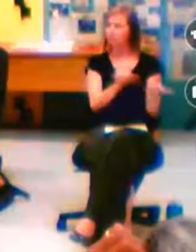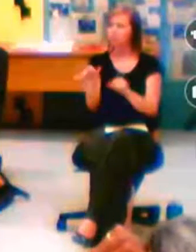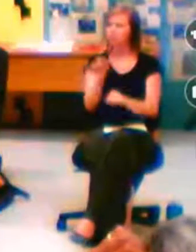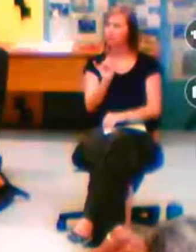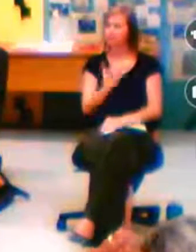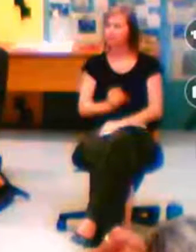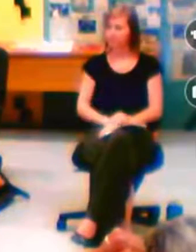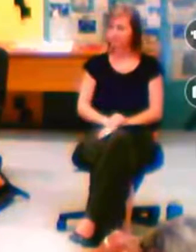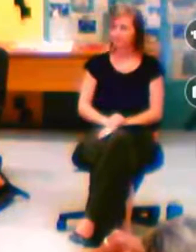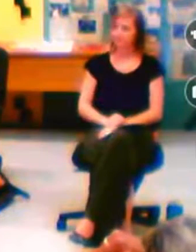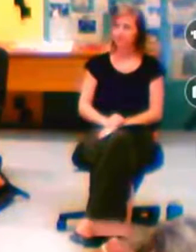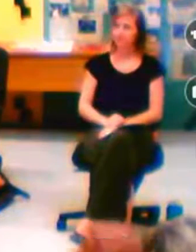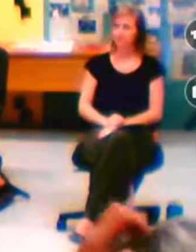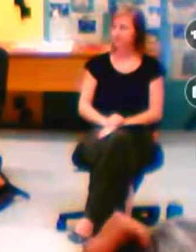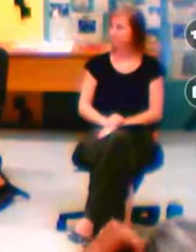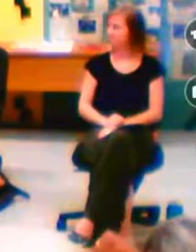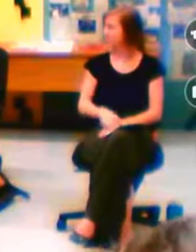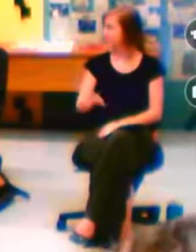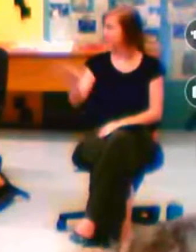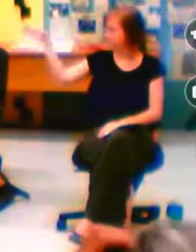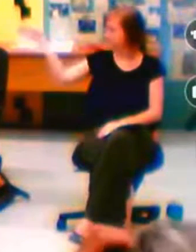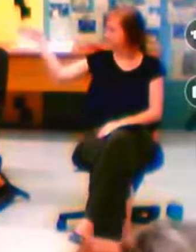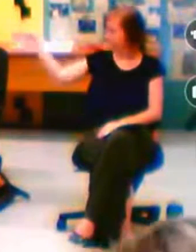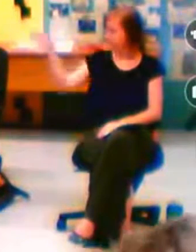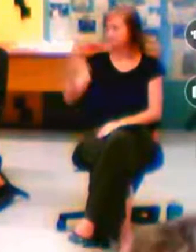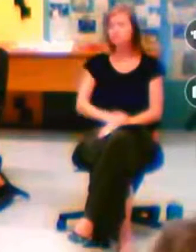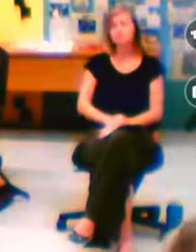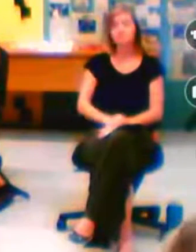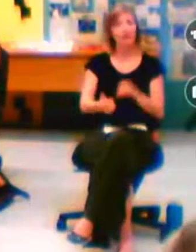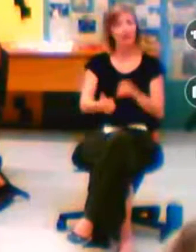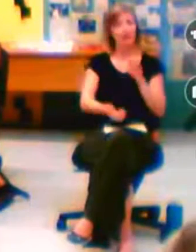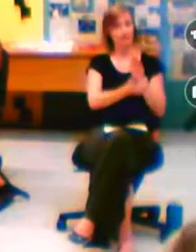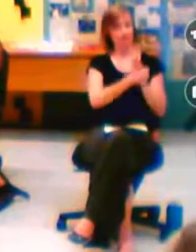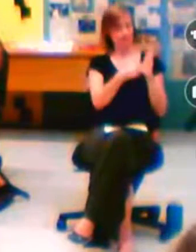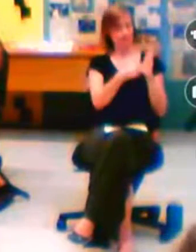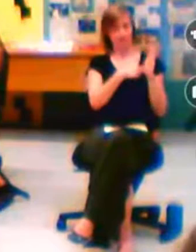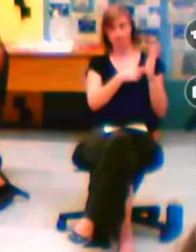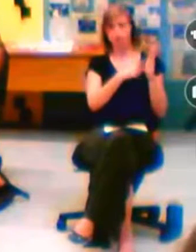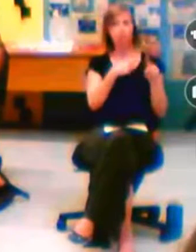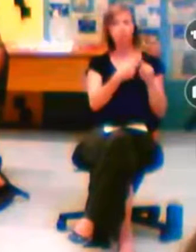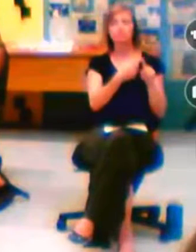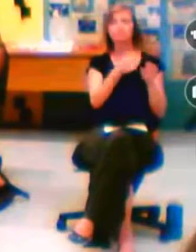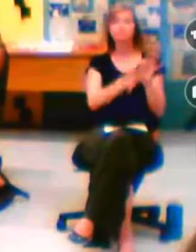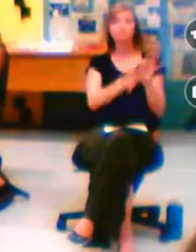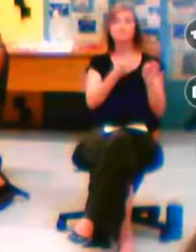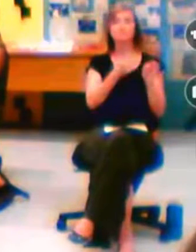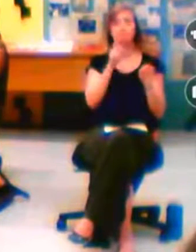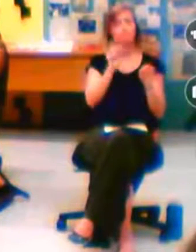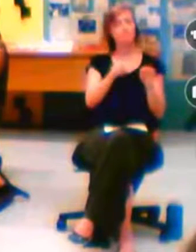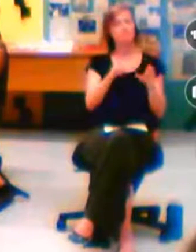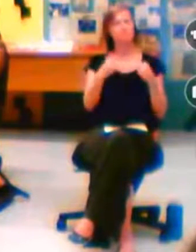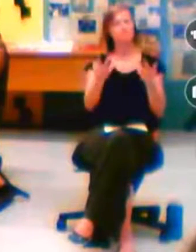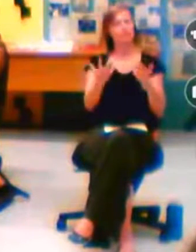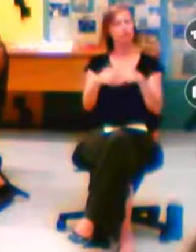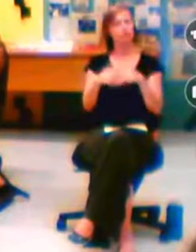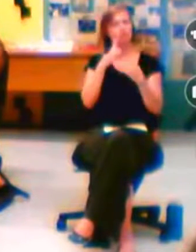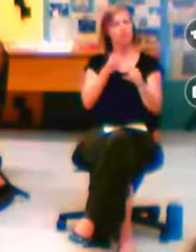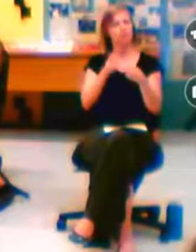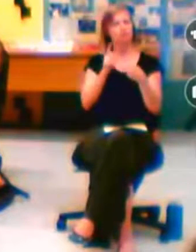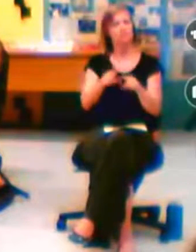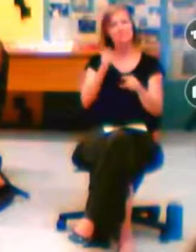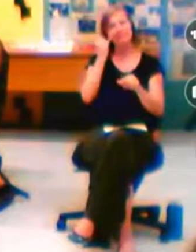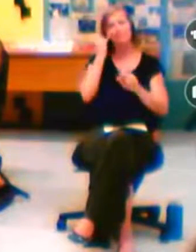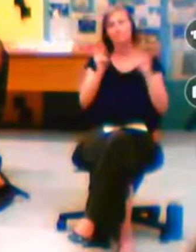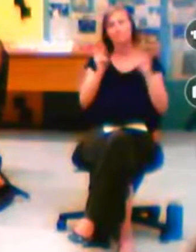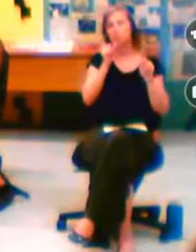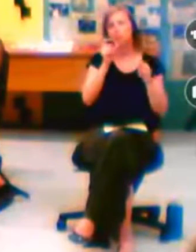immediately qualified and able to receive services. And so Colorado Care would be required to comply with that law.